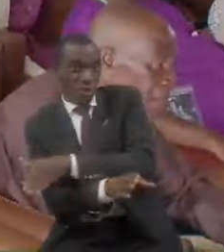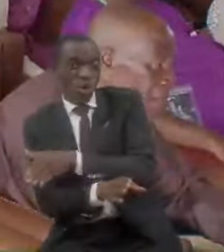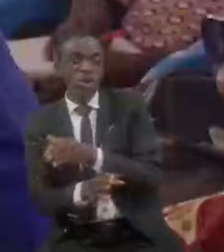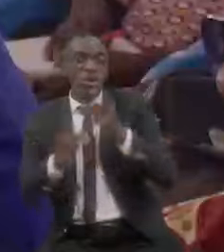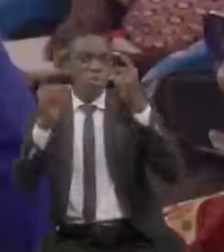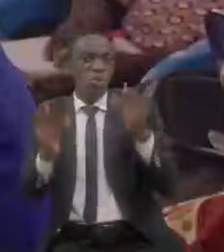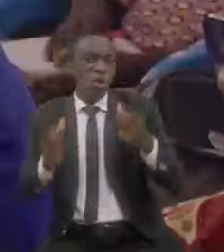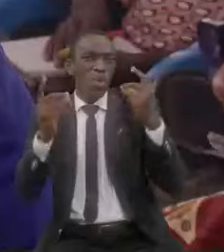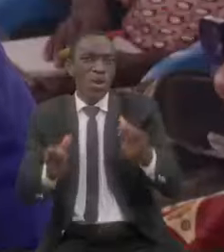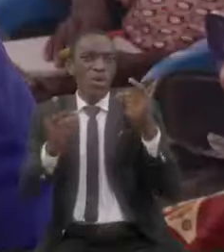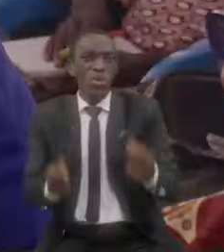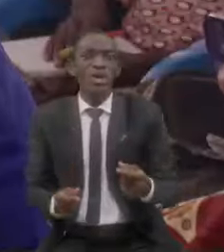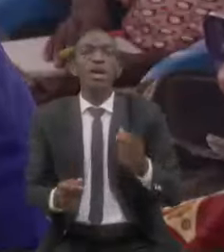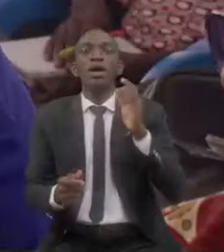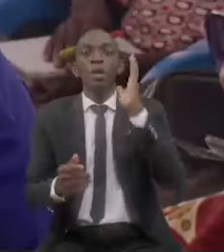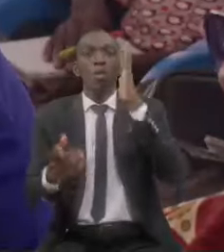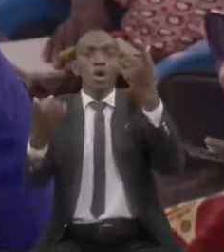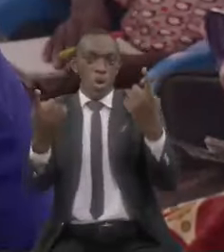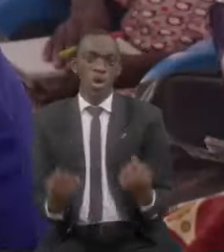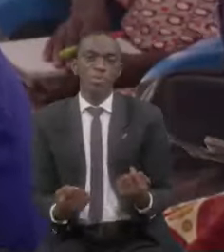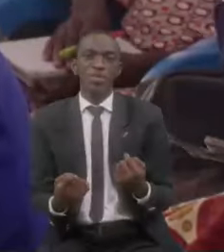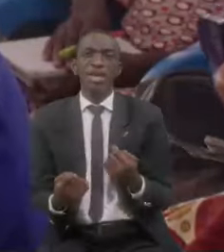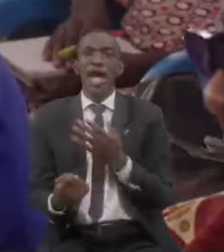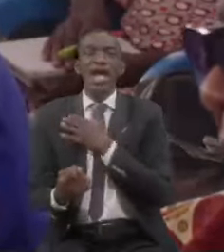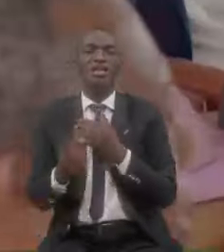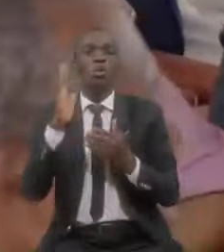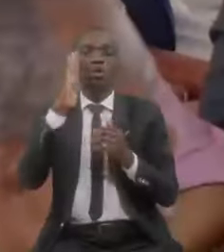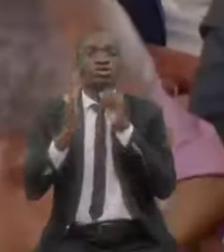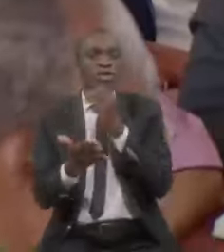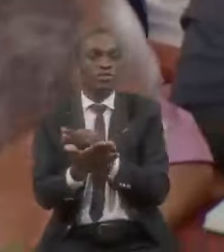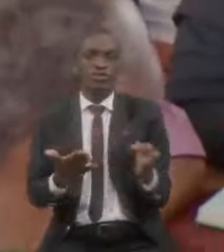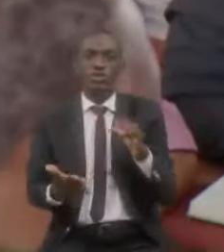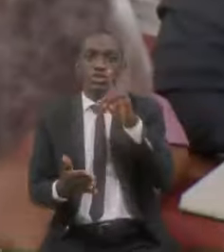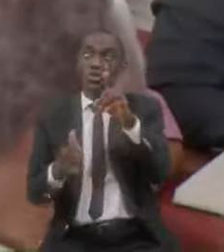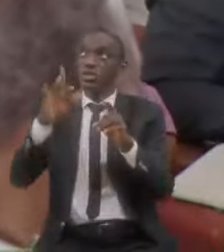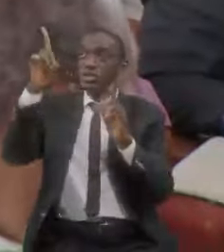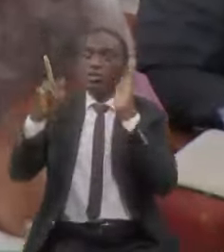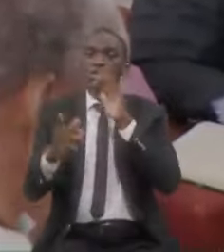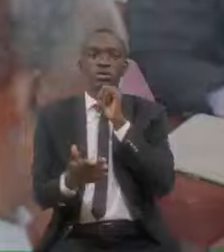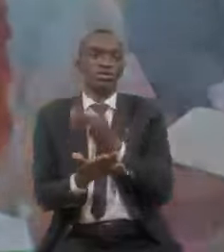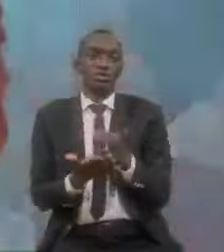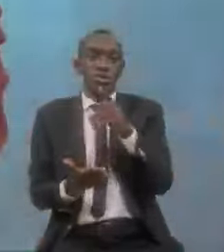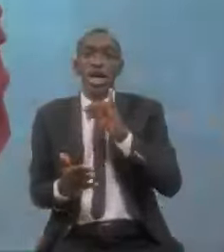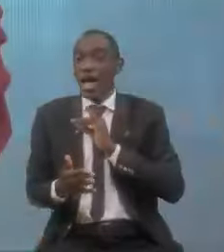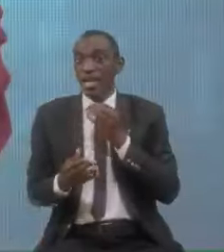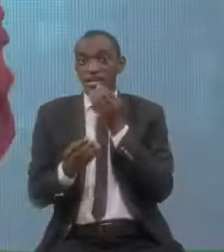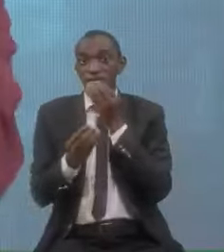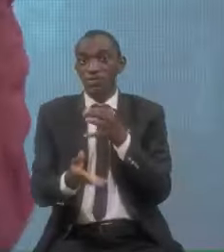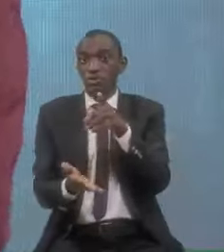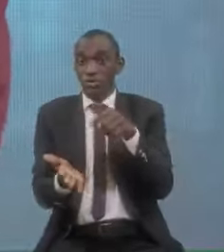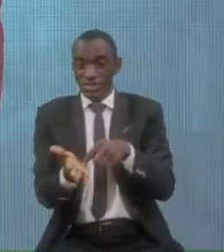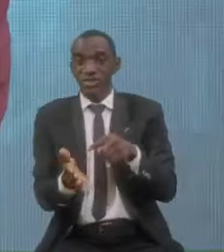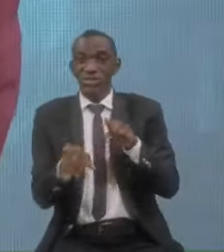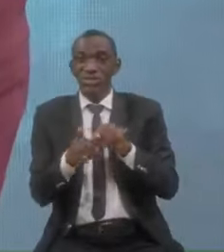come. It will not fail you. I'm telling you all this for you to understand